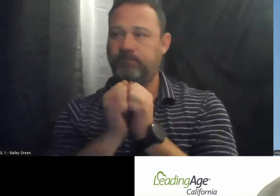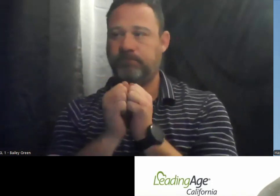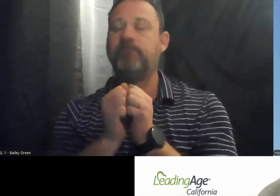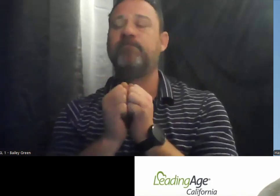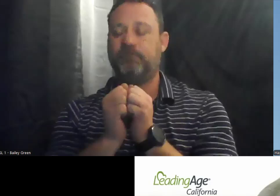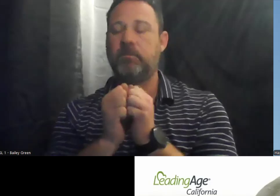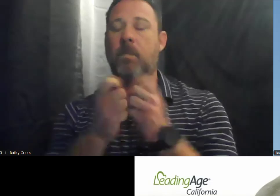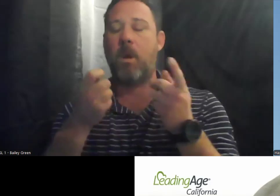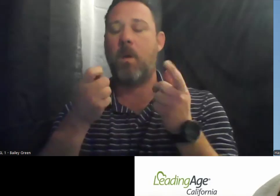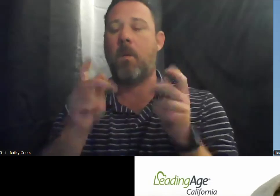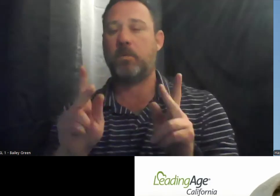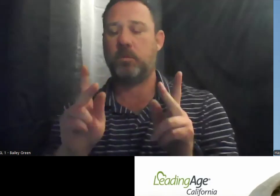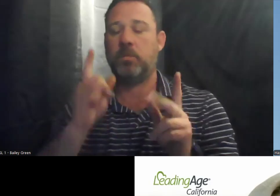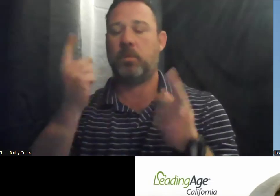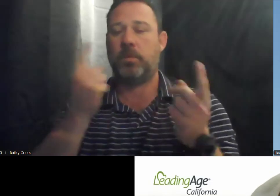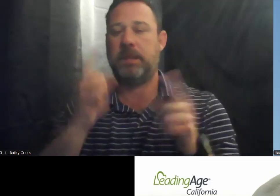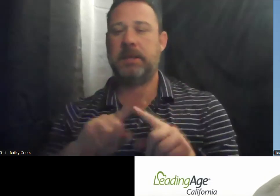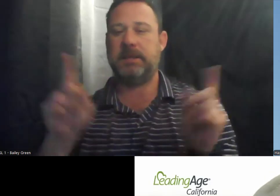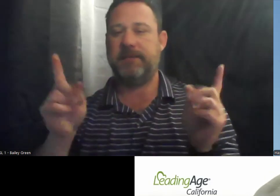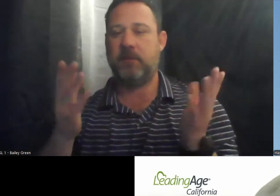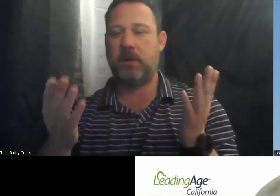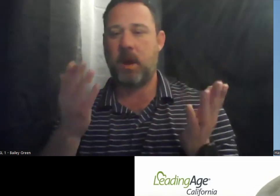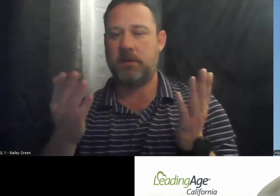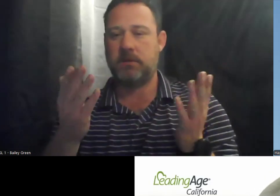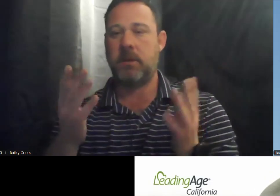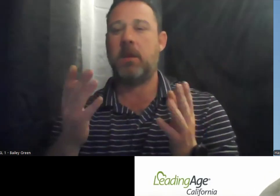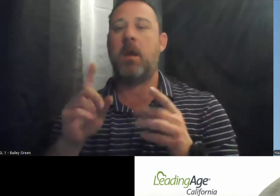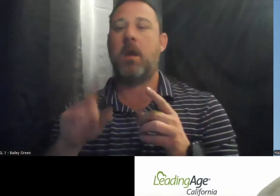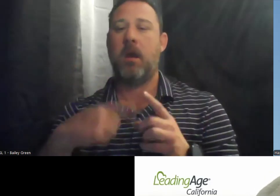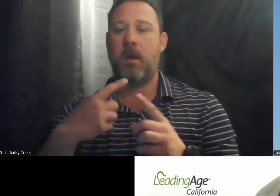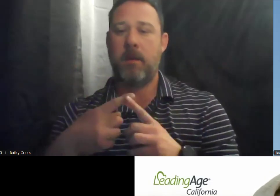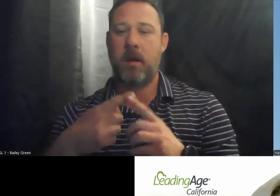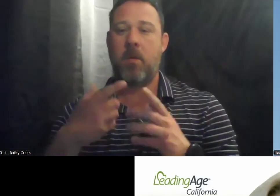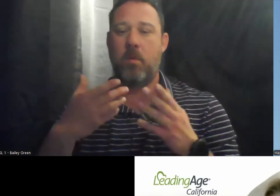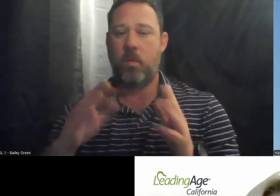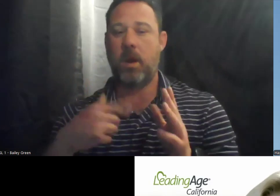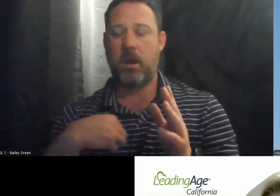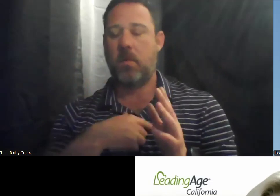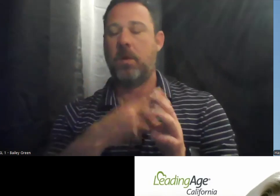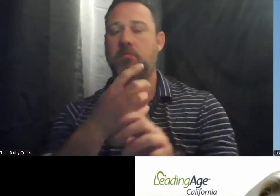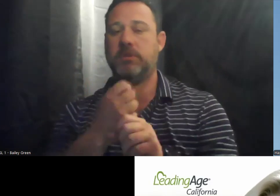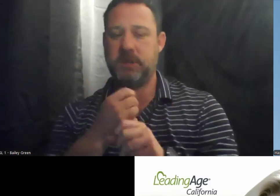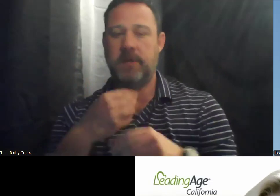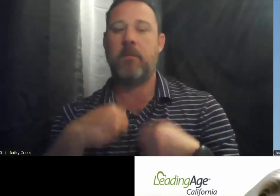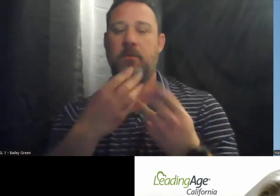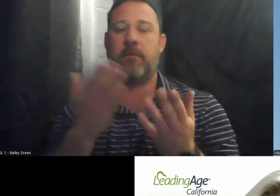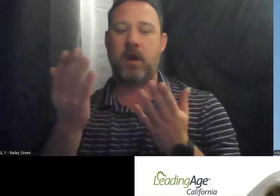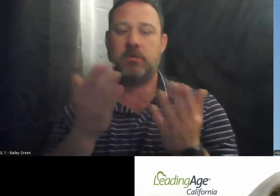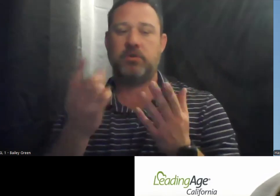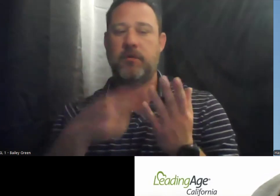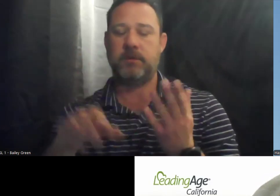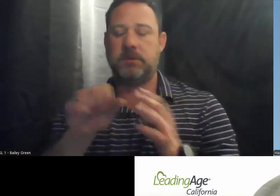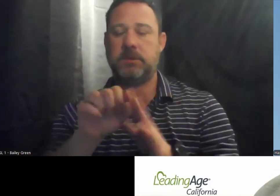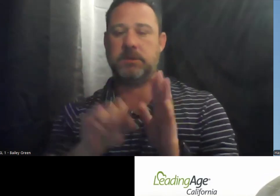on opportunities to think differently, perhaps, about the way we receive and provide services across the state.